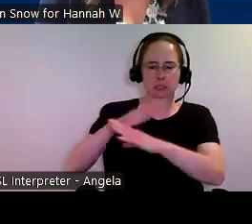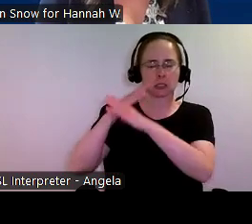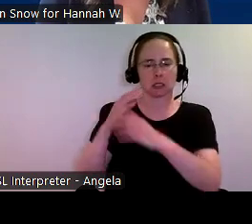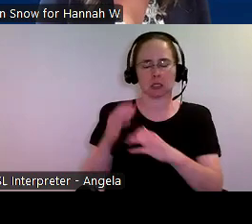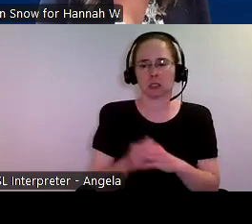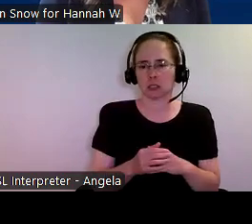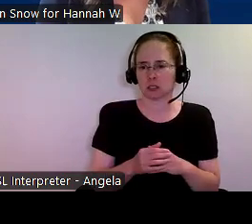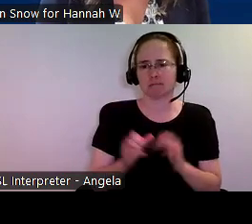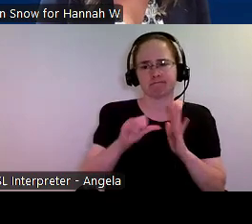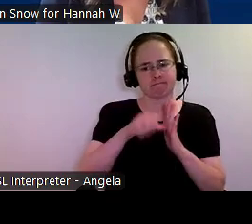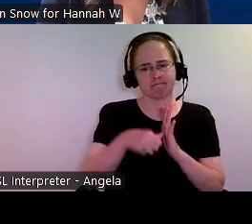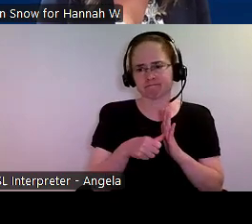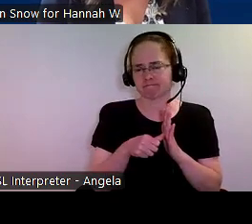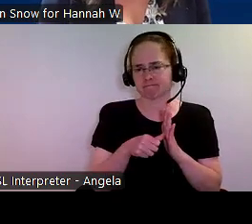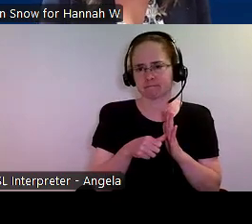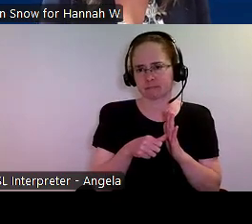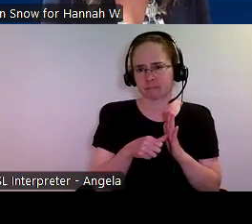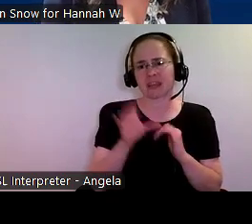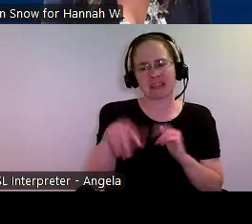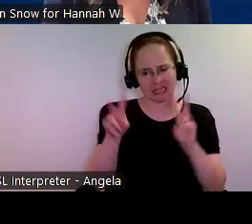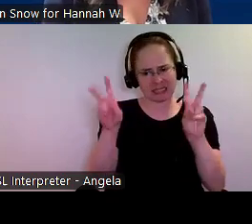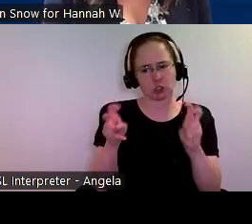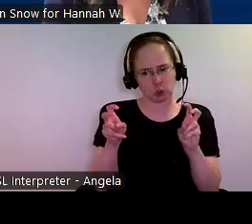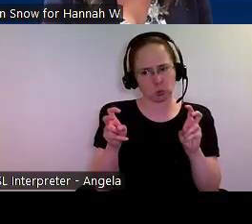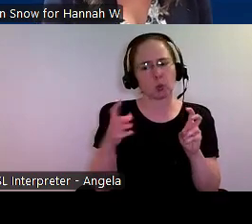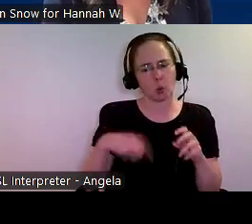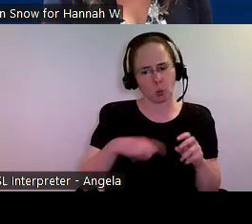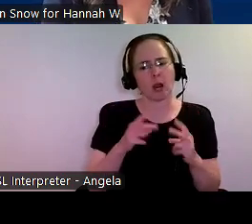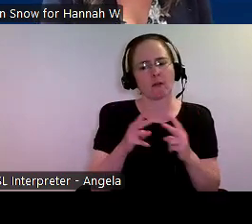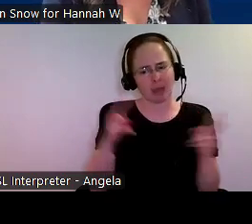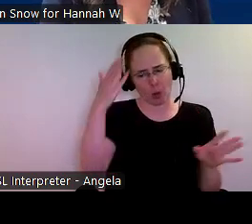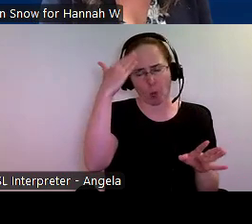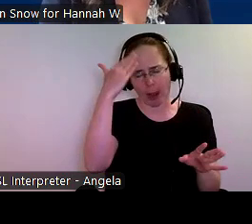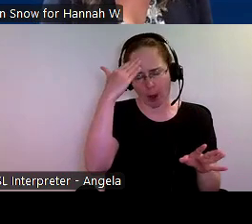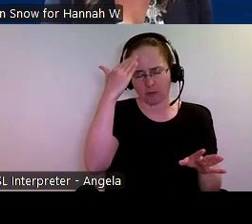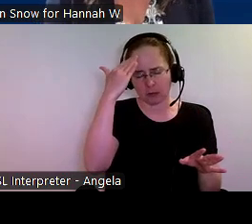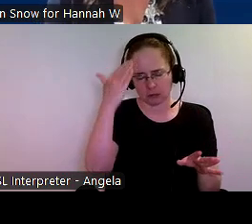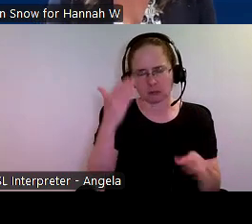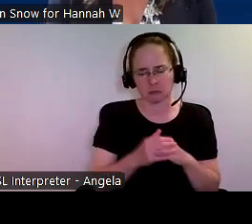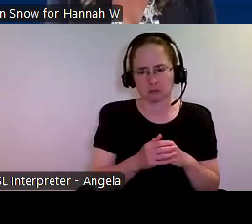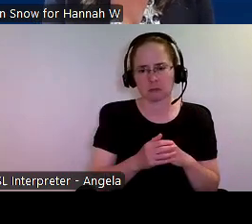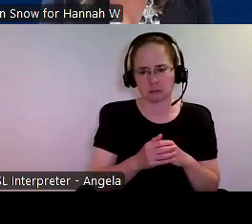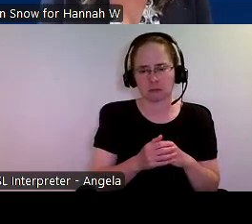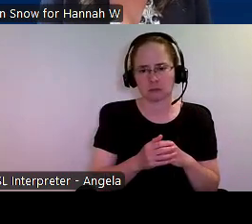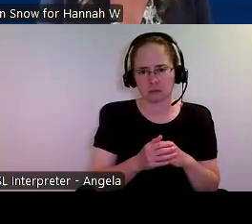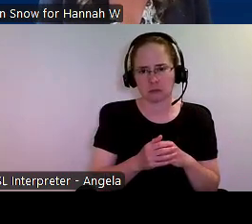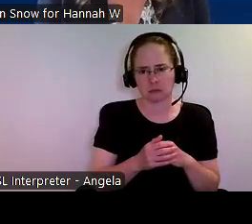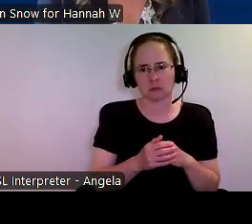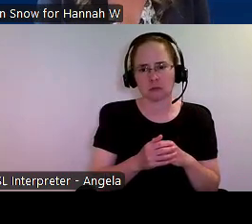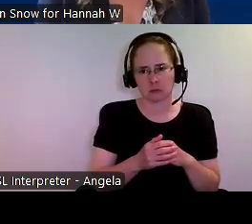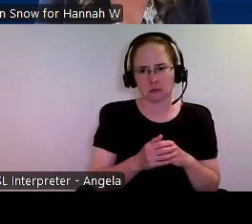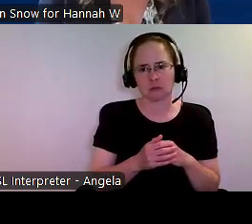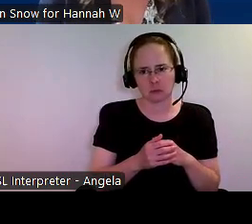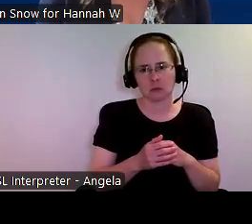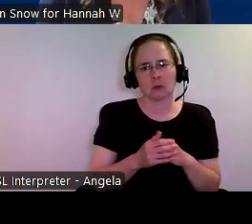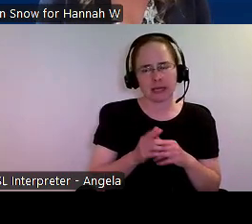I'll just highlight that this is an issue that we are very much aware of, and it is going to be, we're pushing a boulder up a mountain,